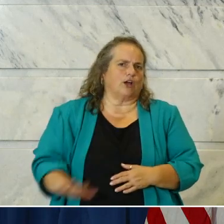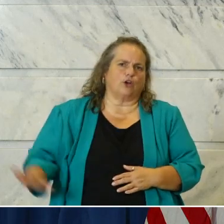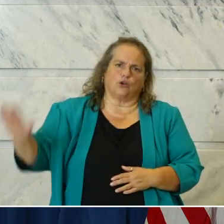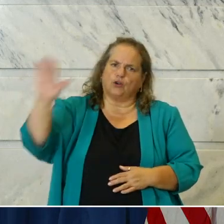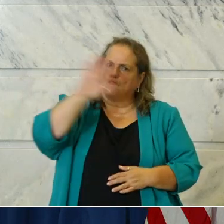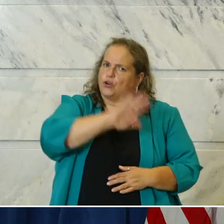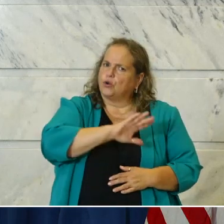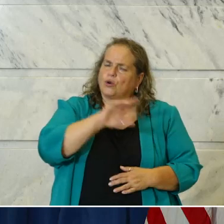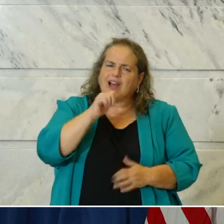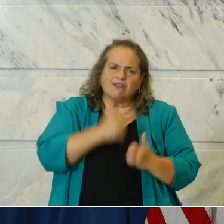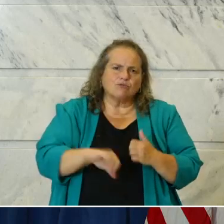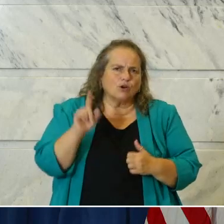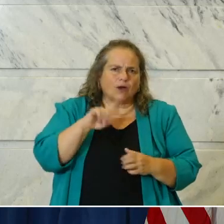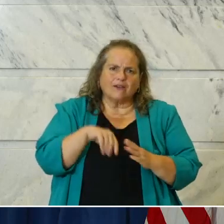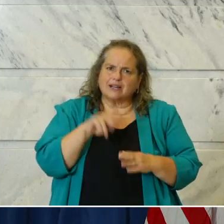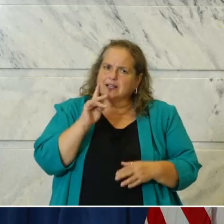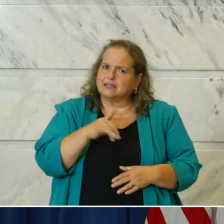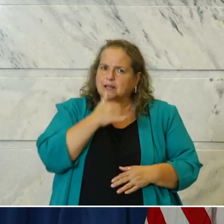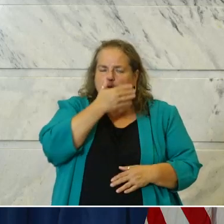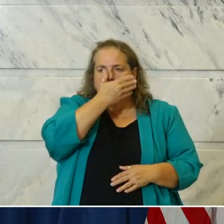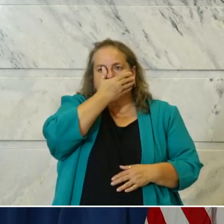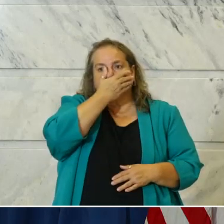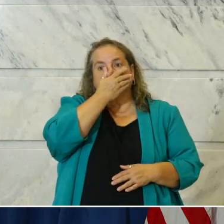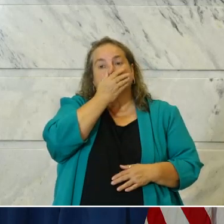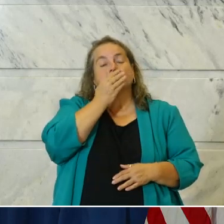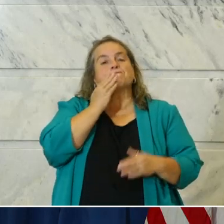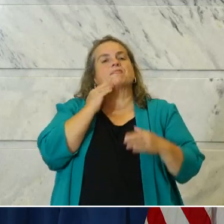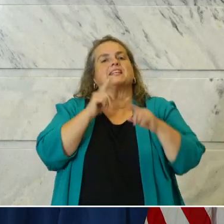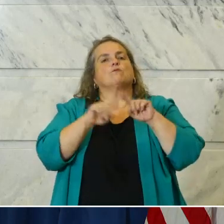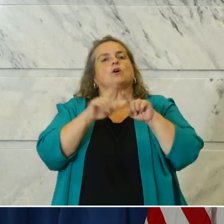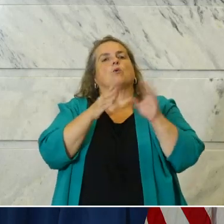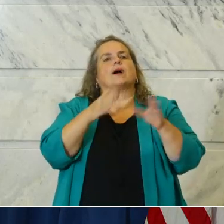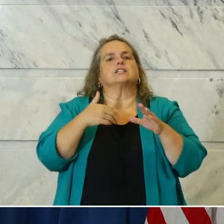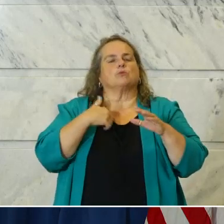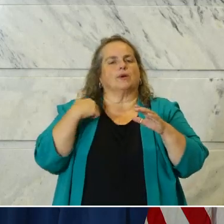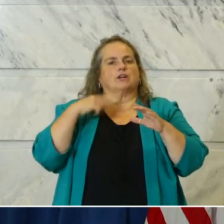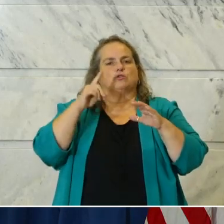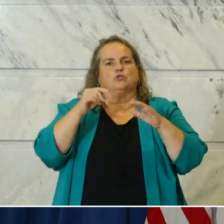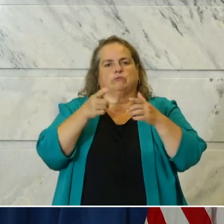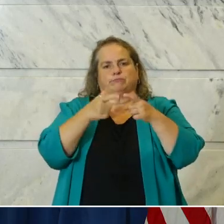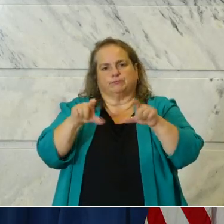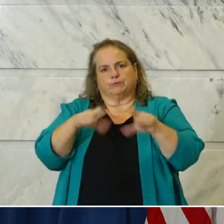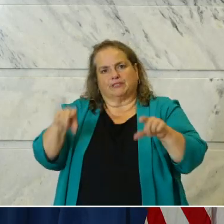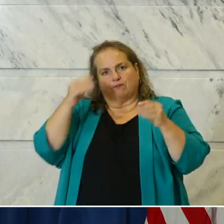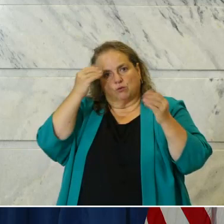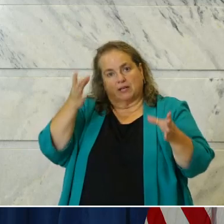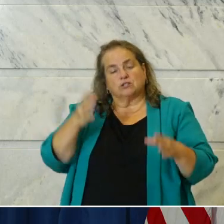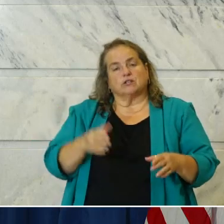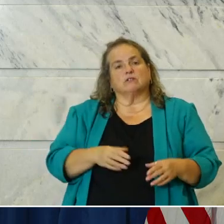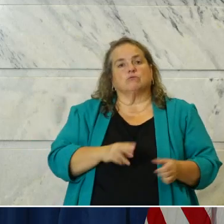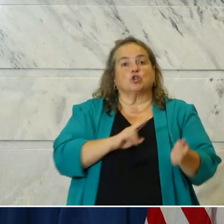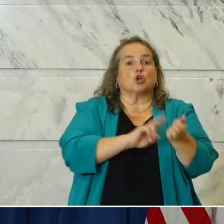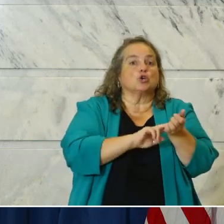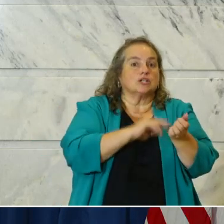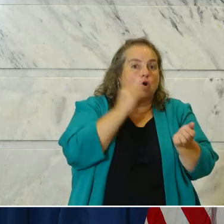everywhere. Couple of the ways that we break the information down each day: long-term care